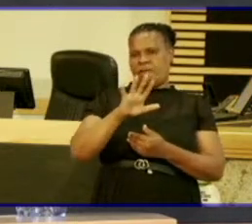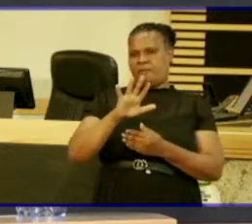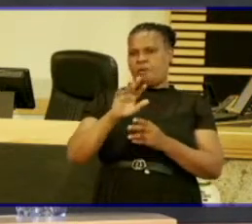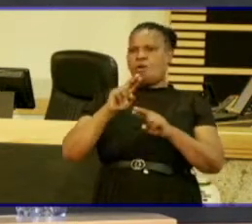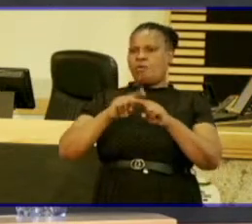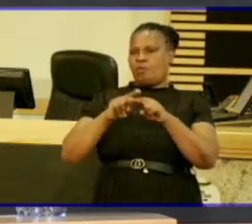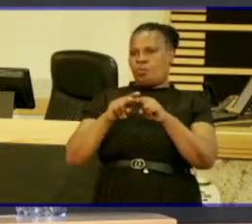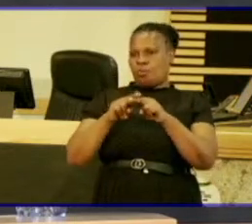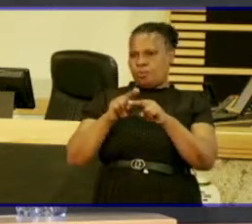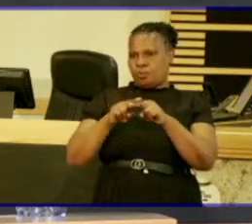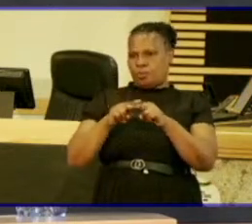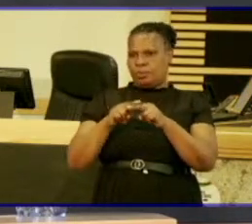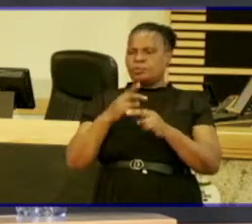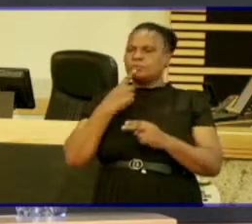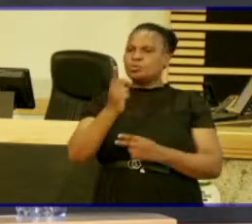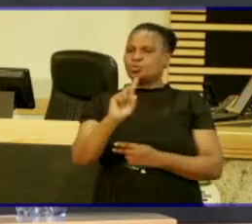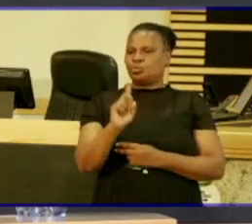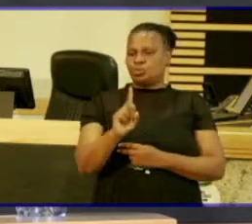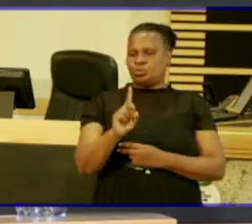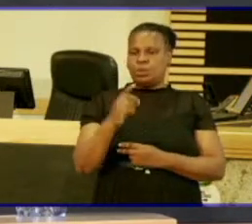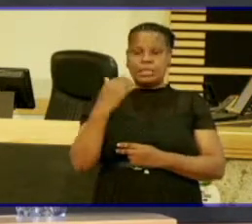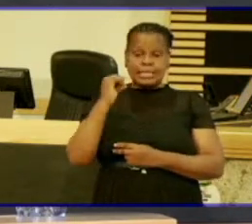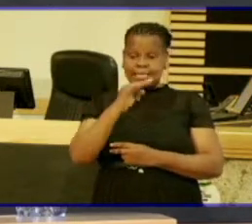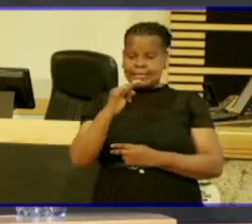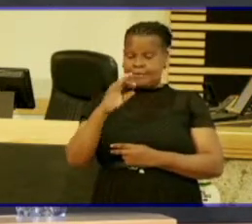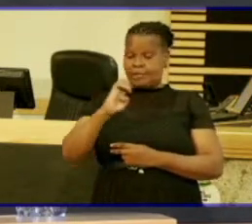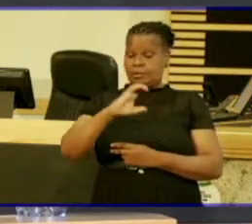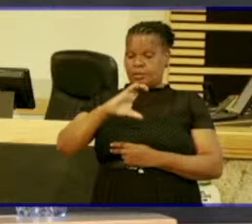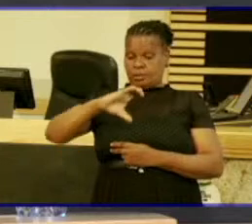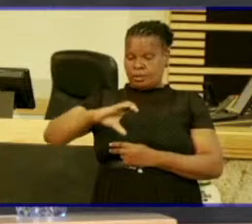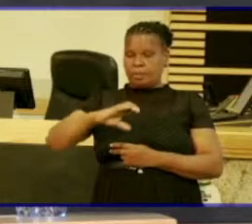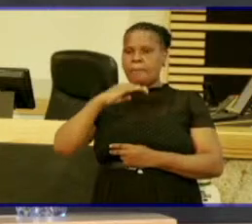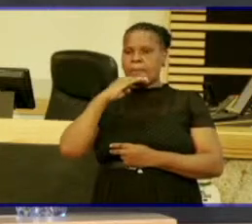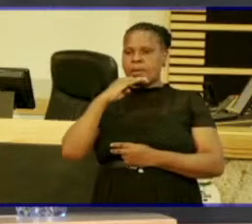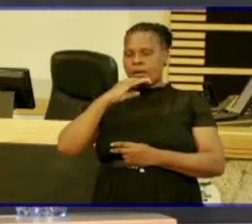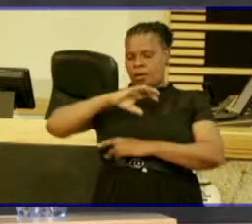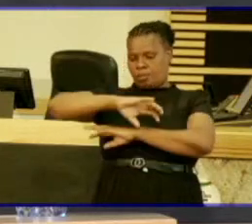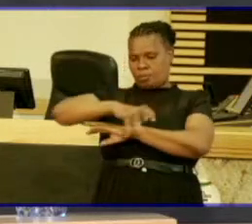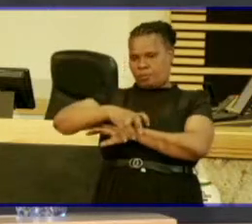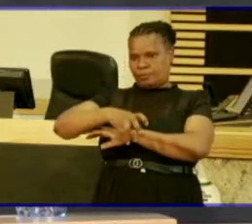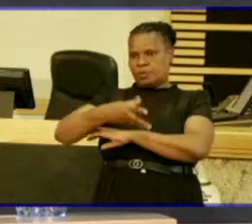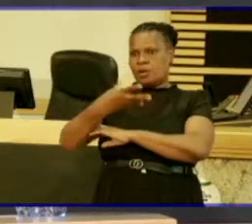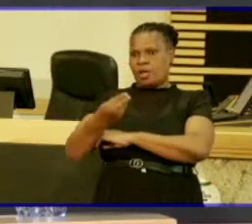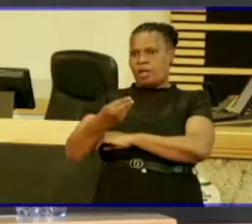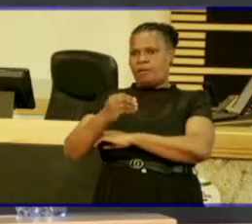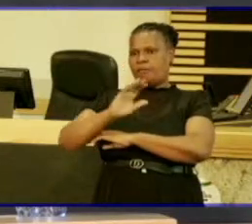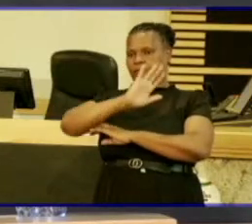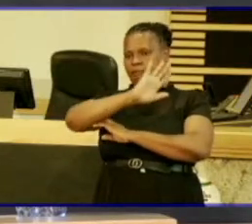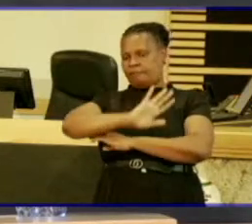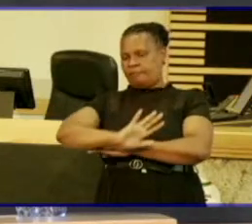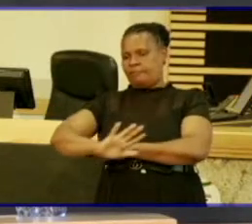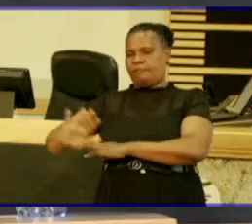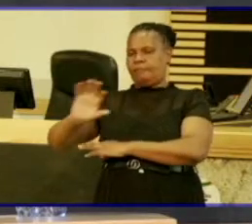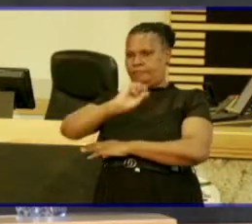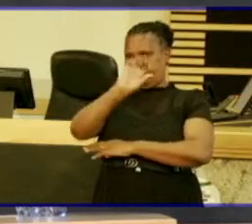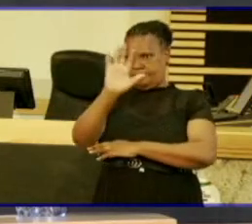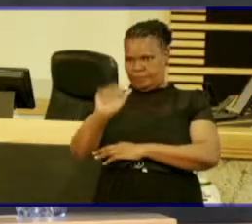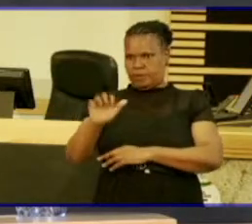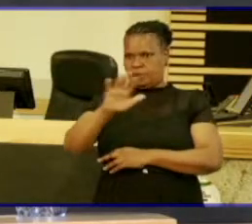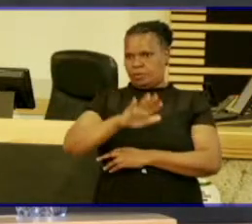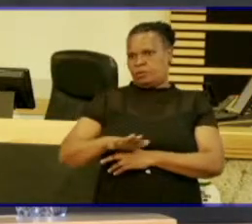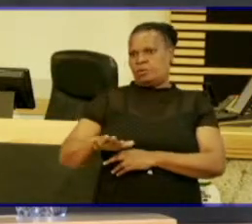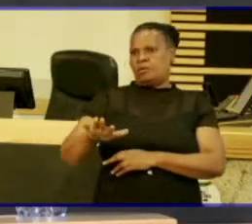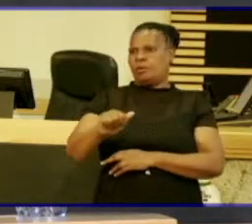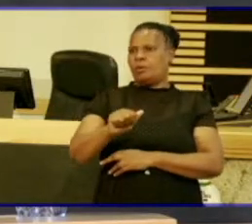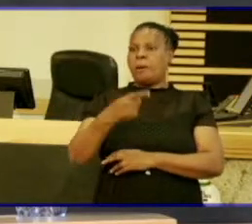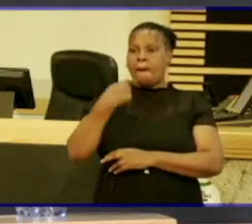uyithetha xa use Eastern Cape yazi ba ukwiphondo lase South Africa kwi-continent yase Africa. Mkhulu